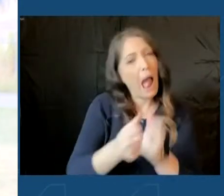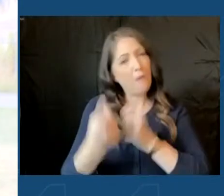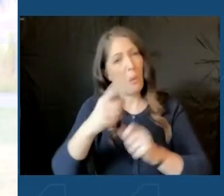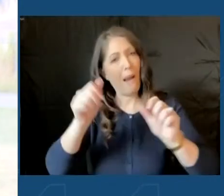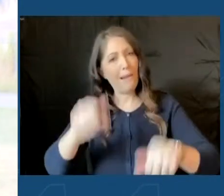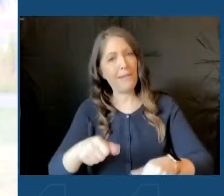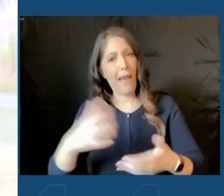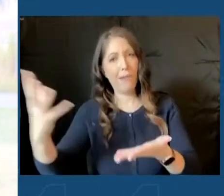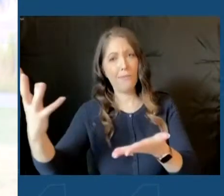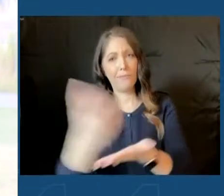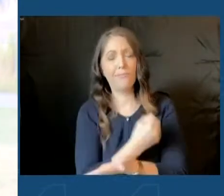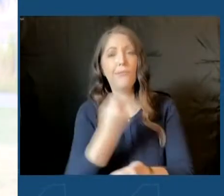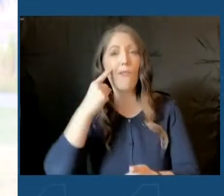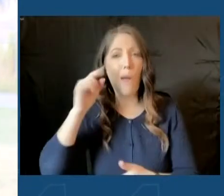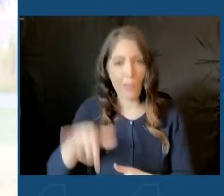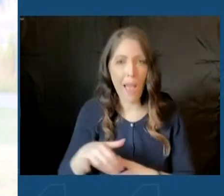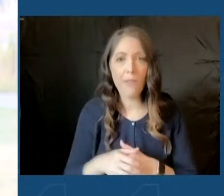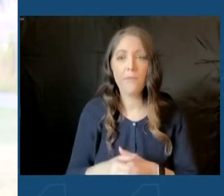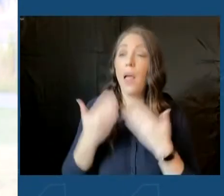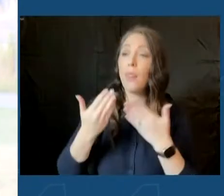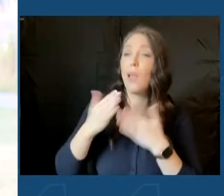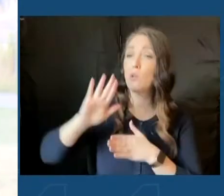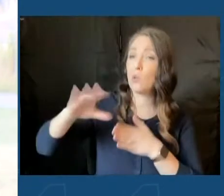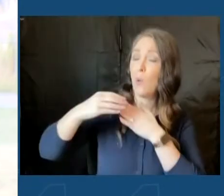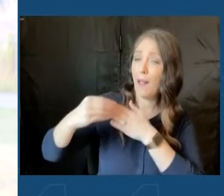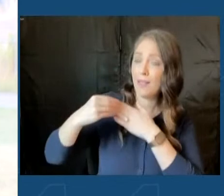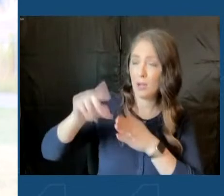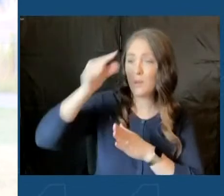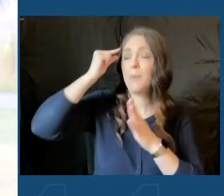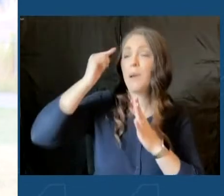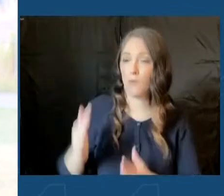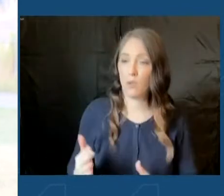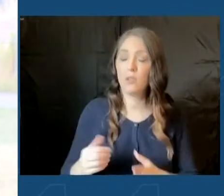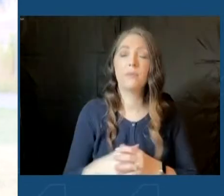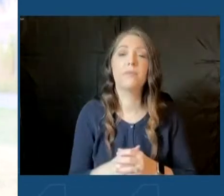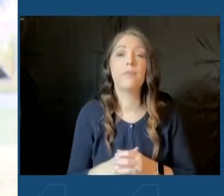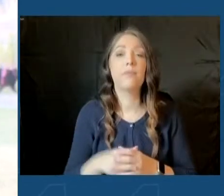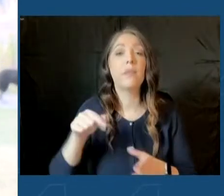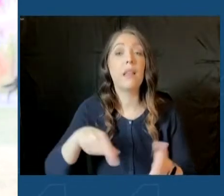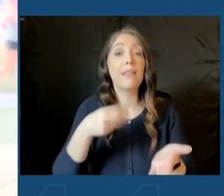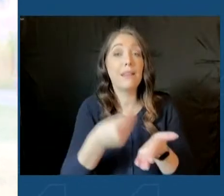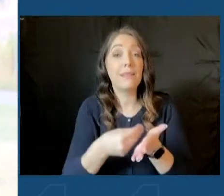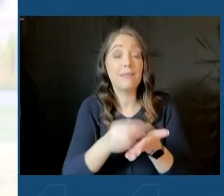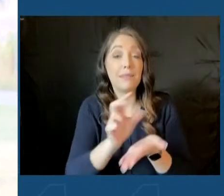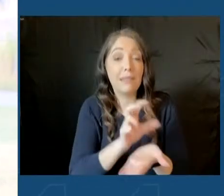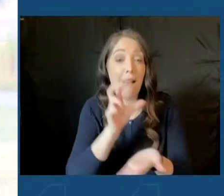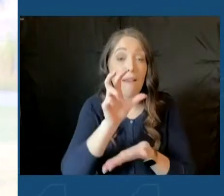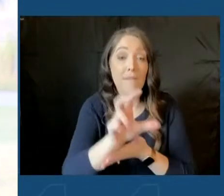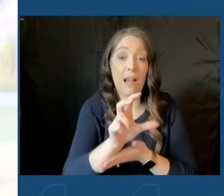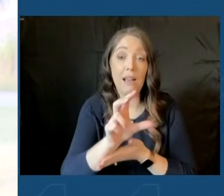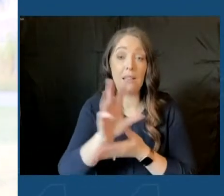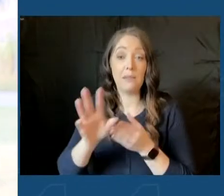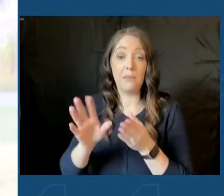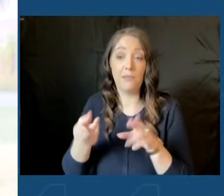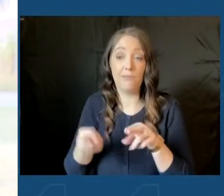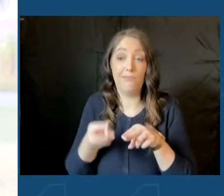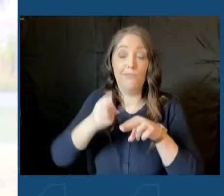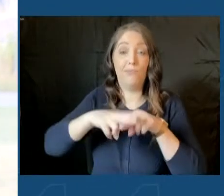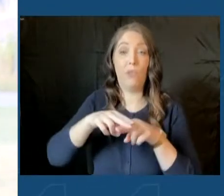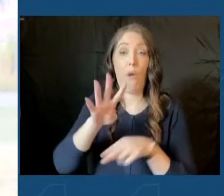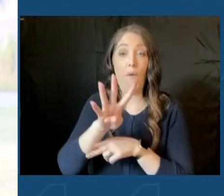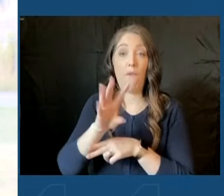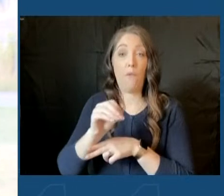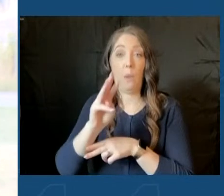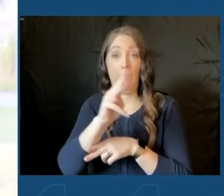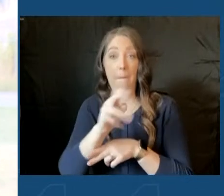And thank you for your leadership in all of that, Governor. These investments complement a $40 million project further north that the